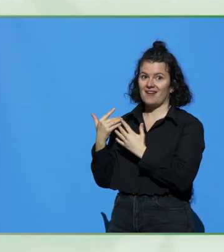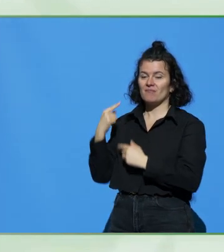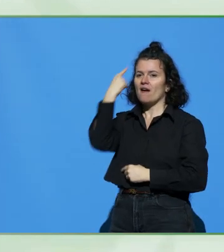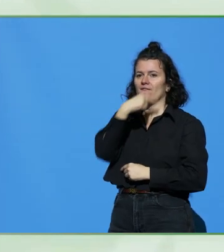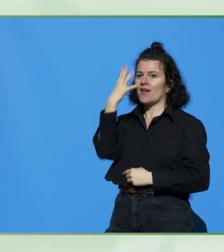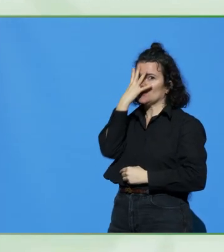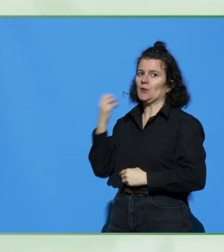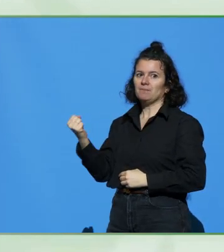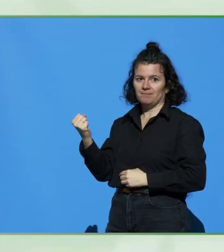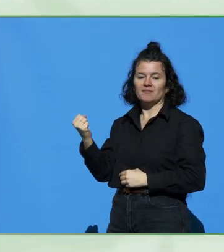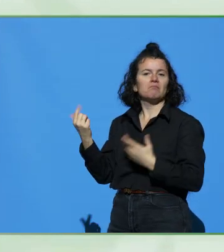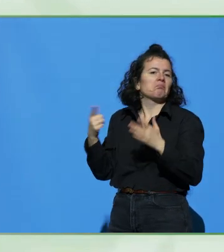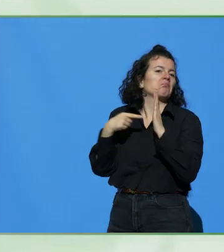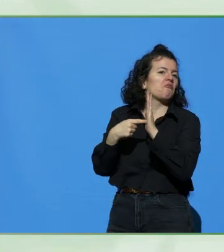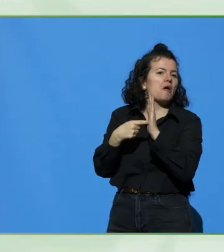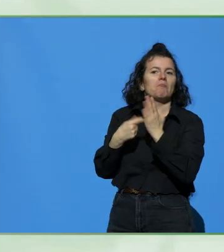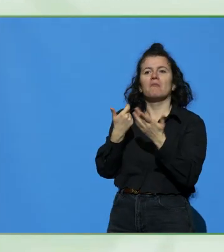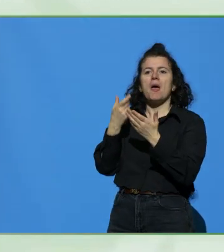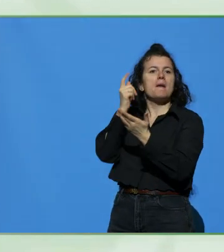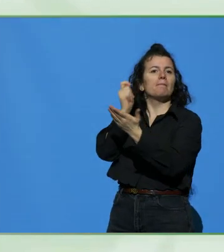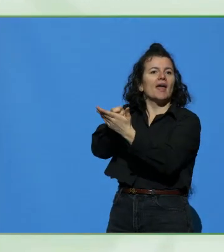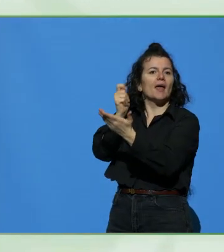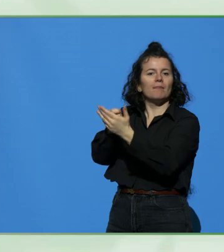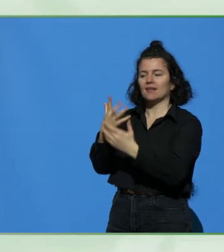financial information, and it even does things like,